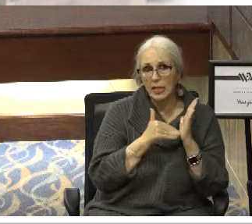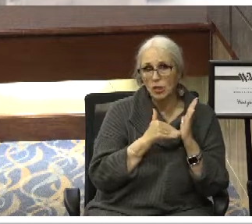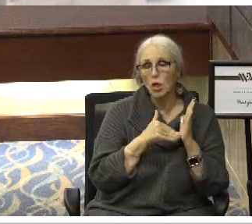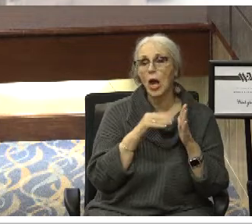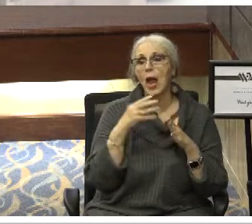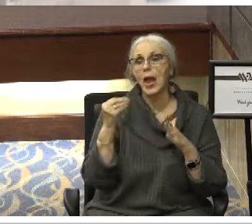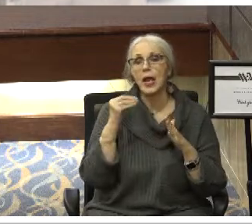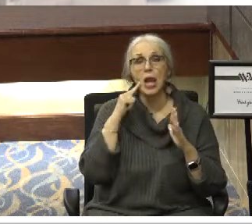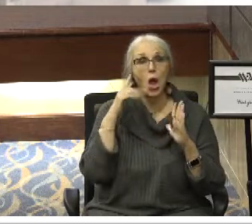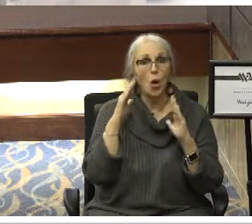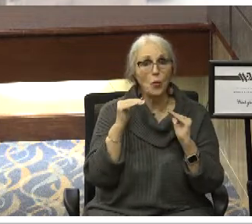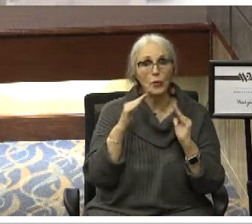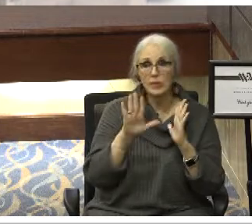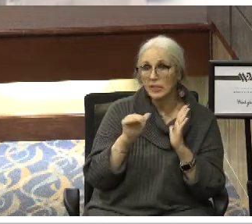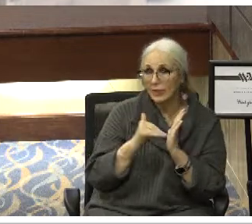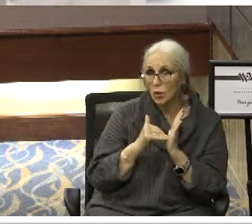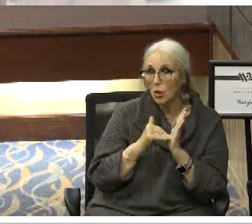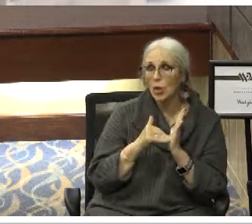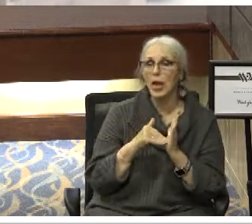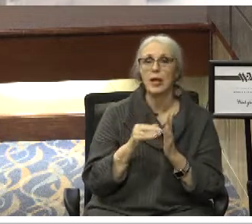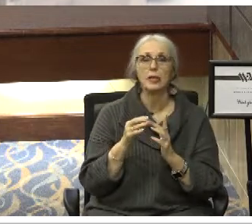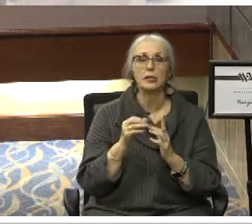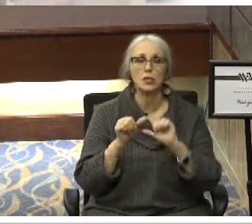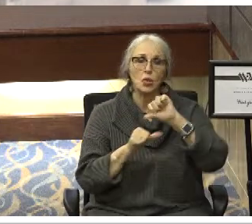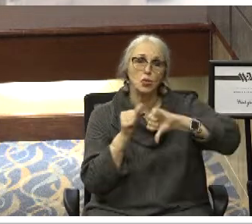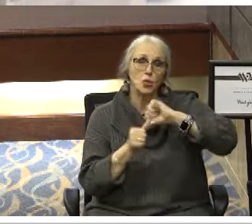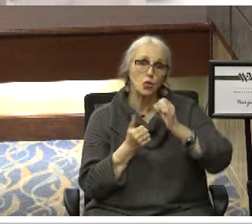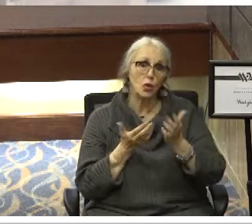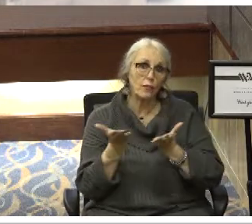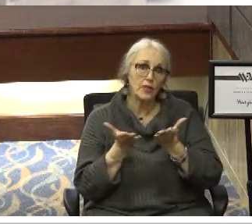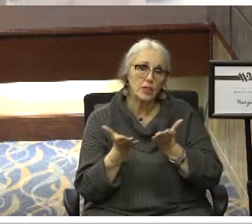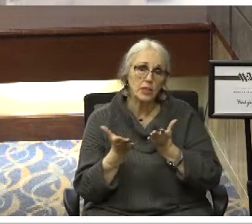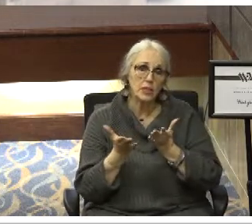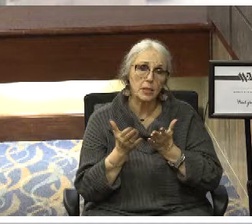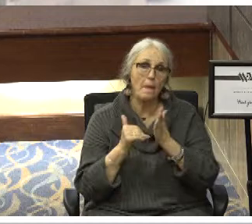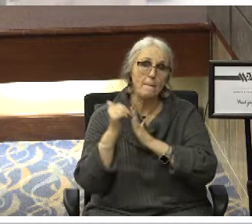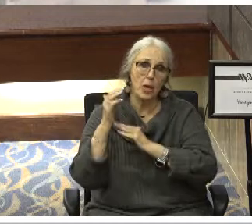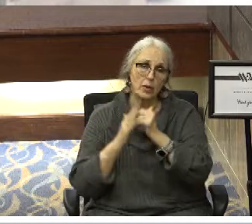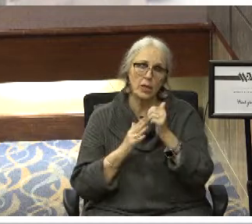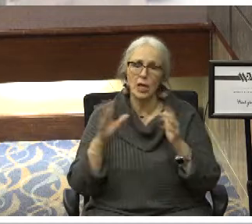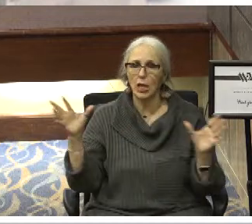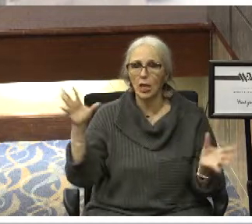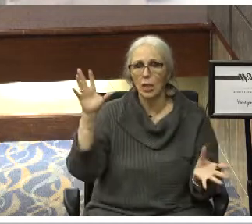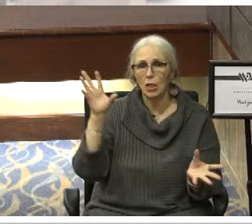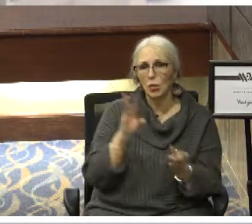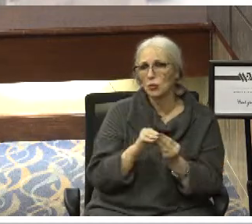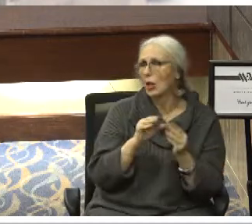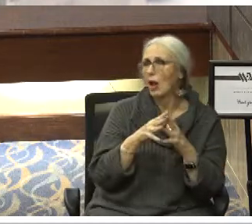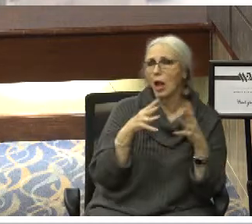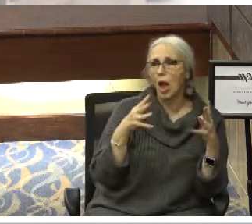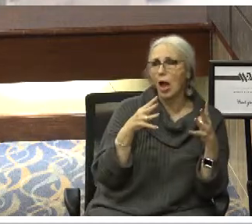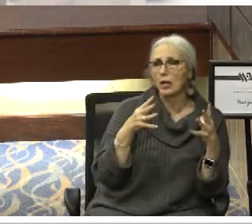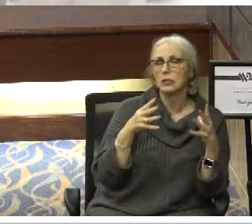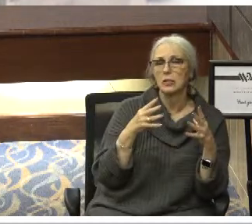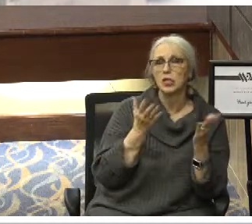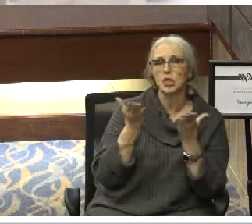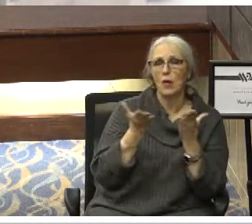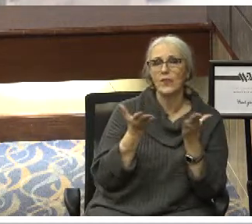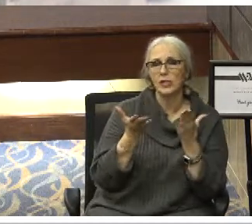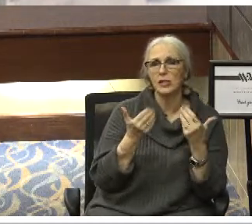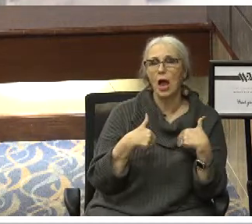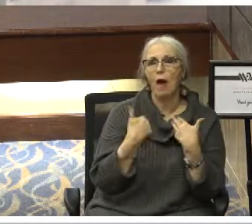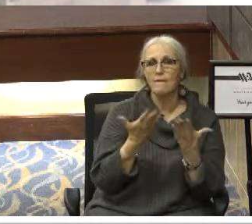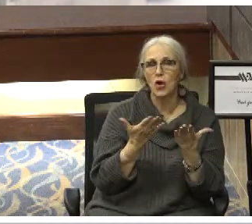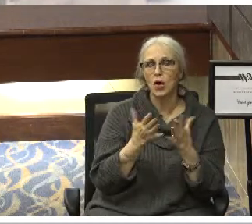is their social service building that includes a lot of their services that they provide for, like,